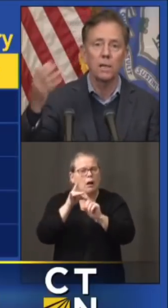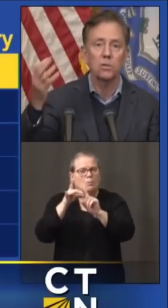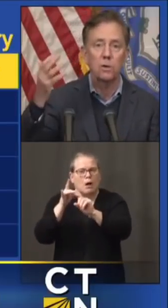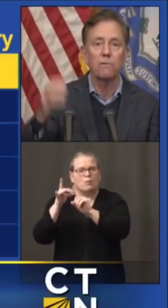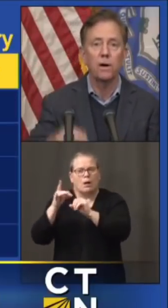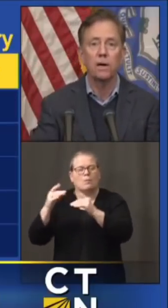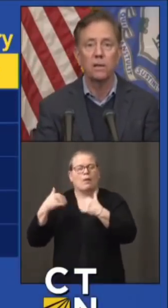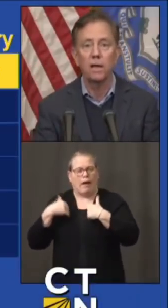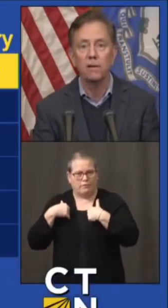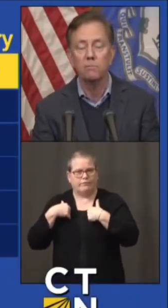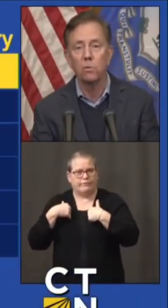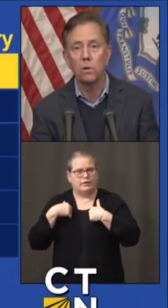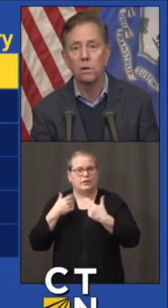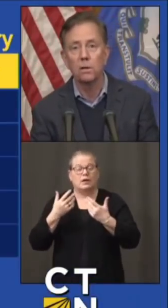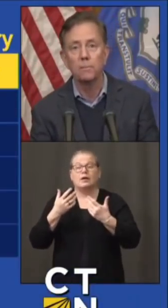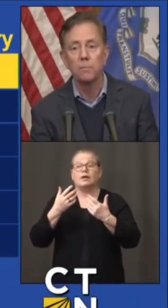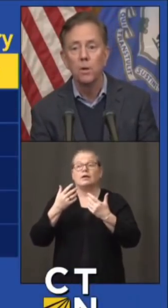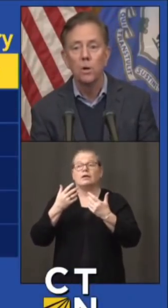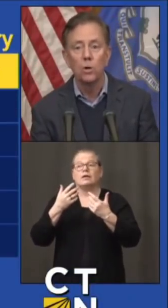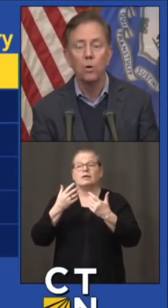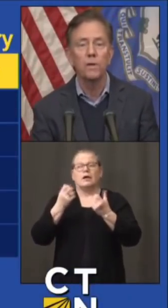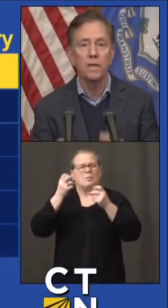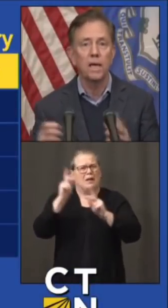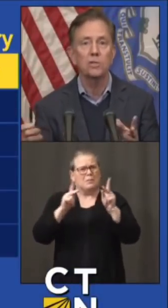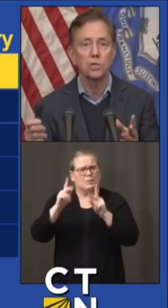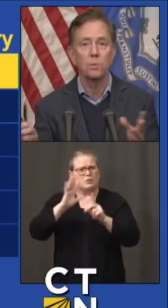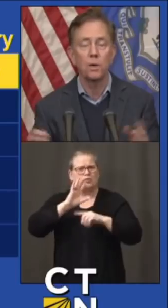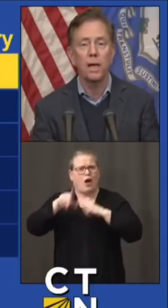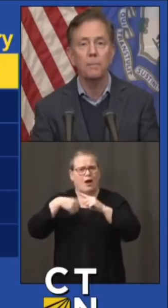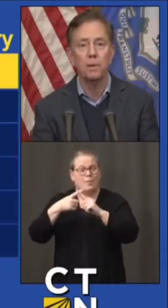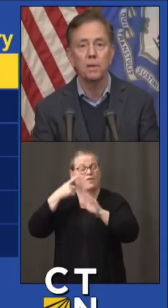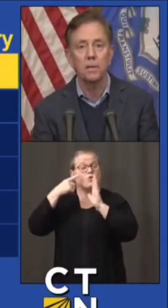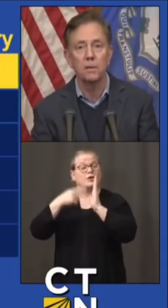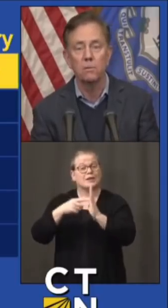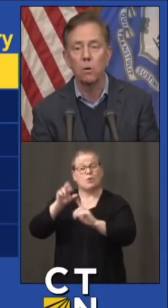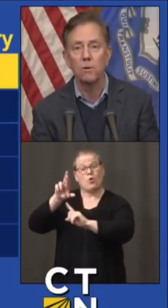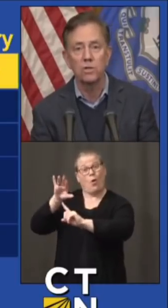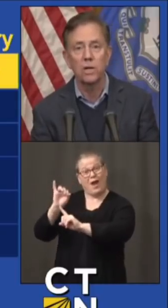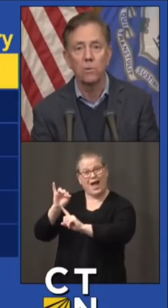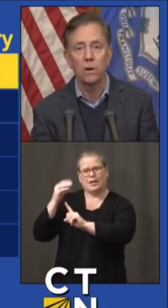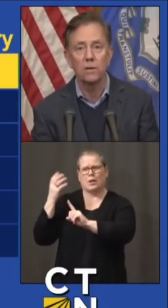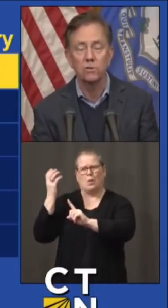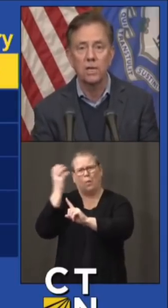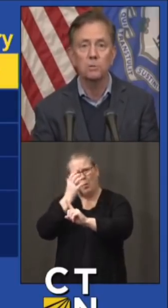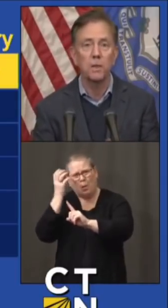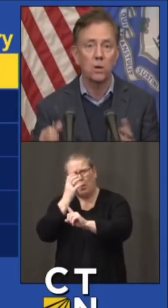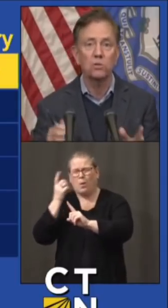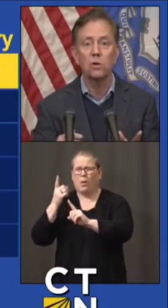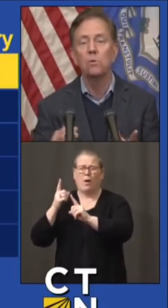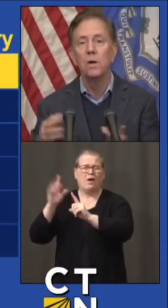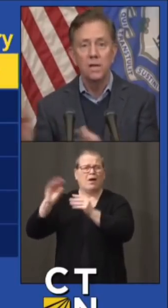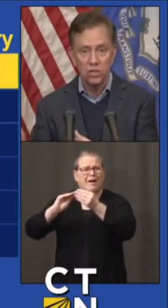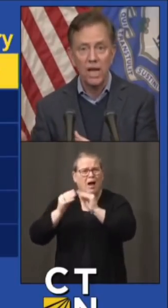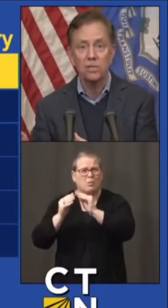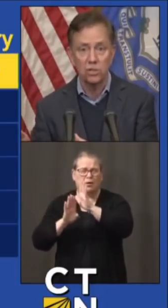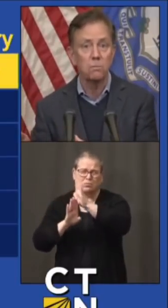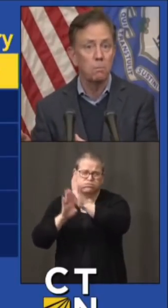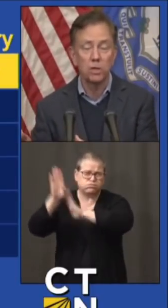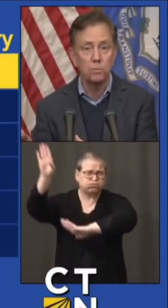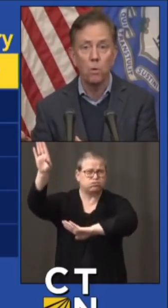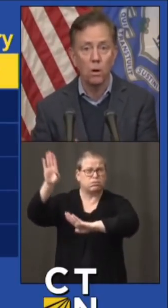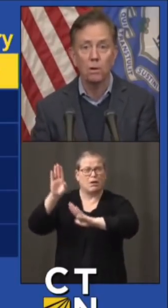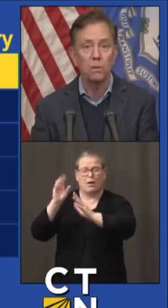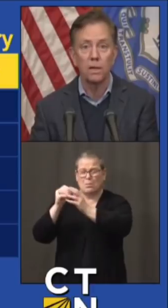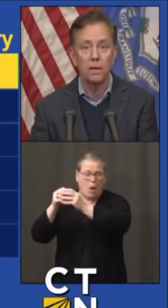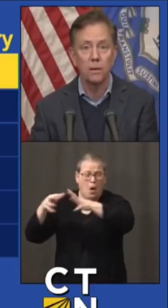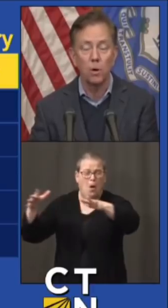Rhode Island is on fire. They have more COVID cases per capita than almost anywhere else. Yes, but they also test